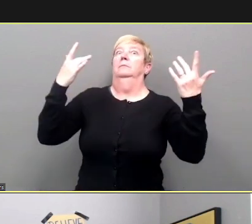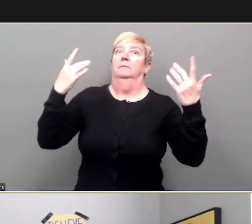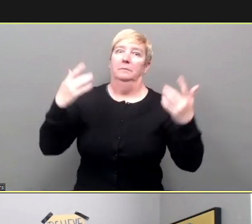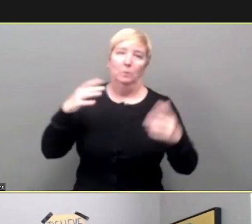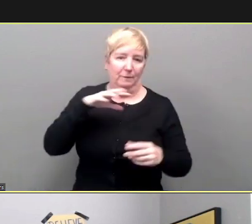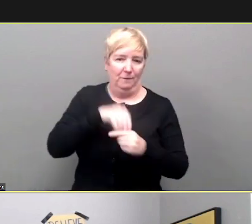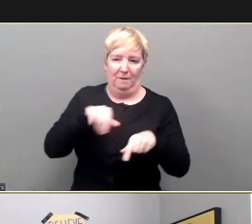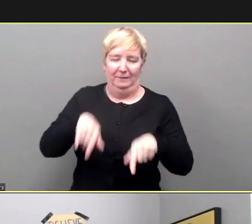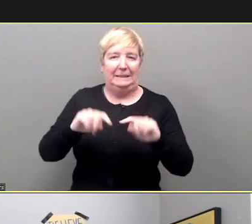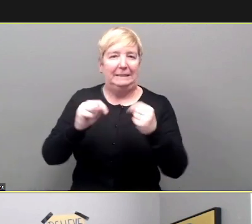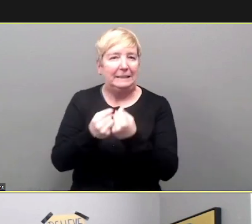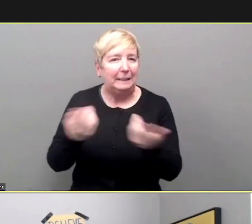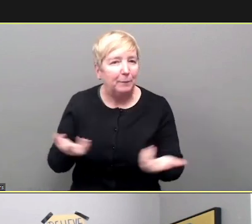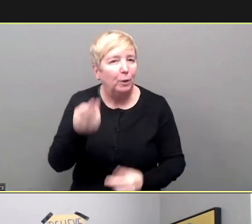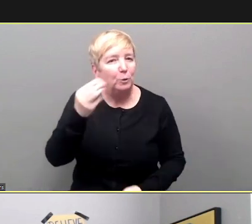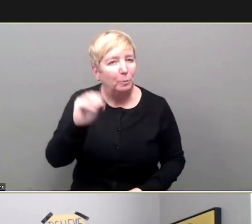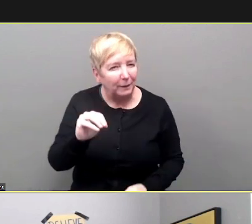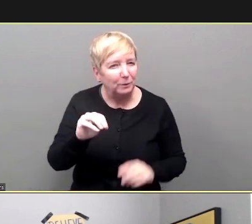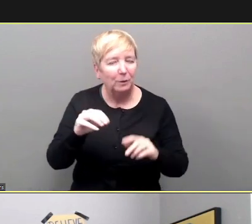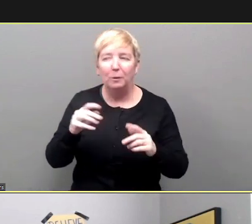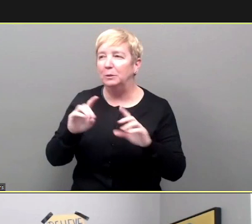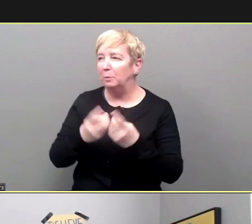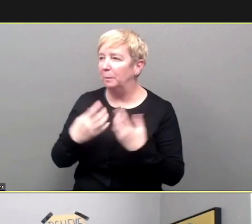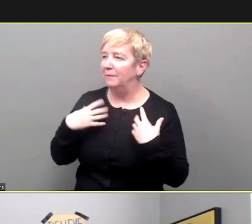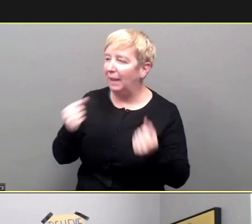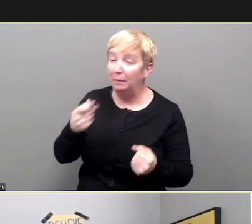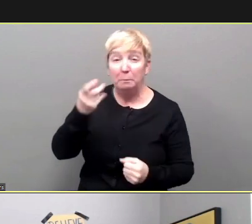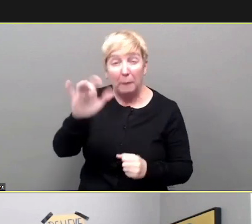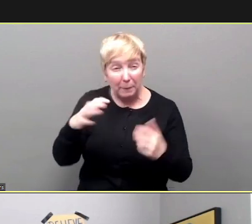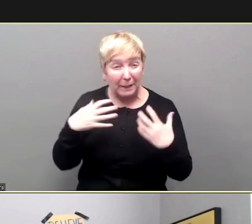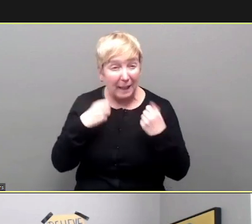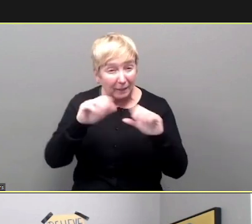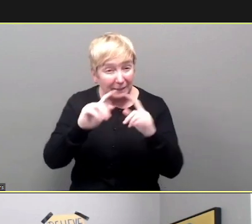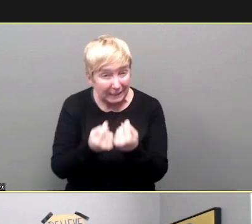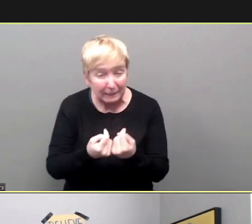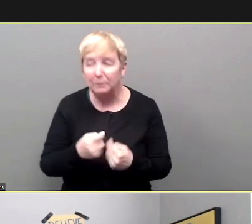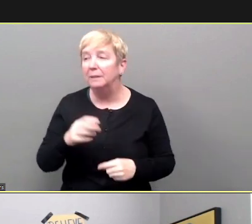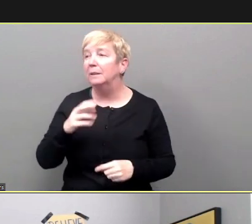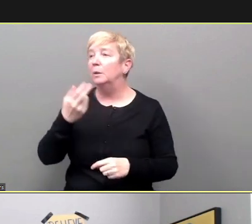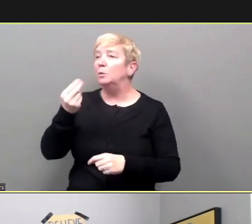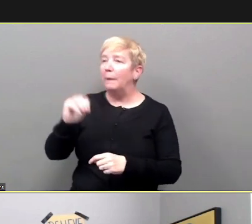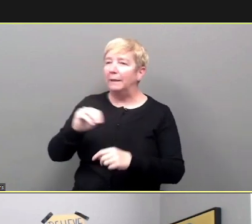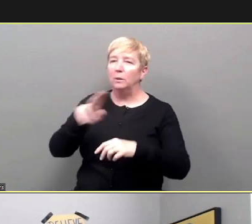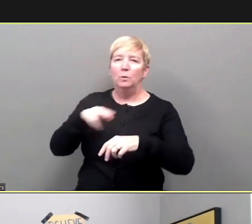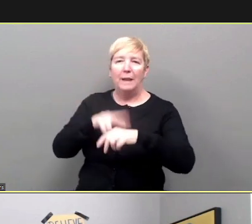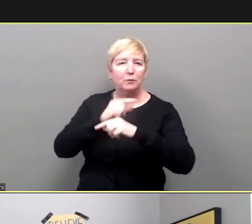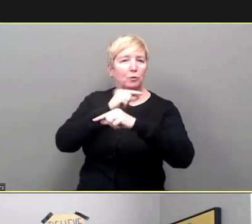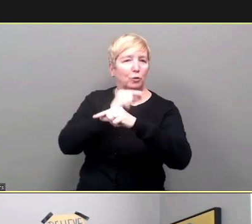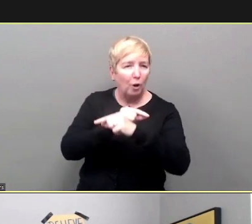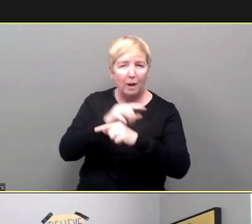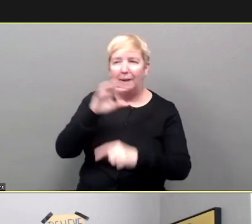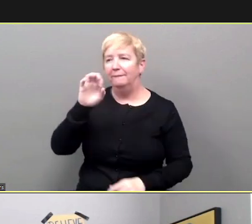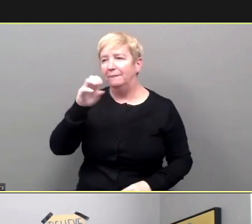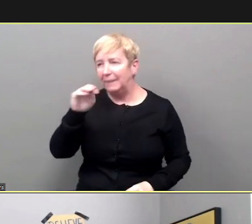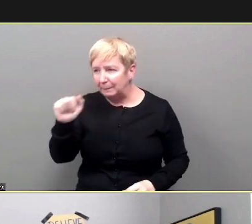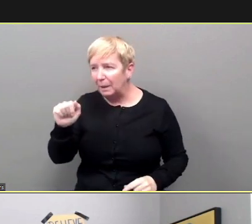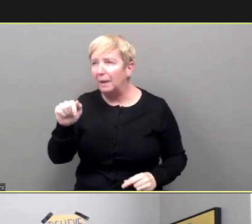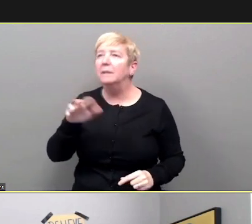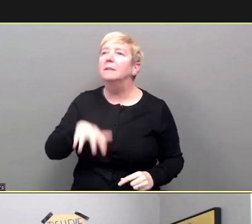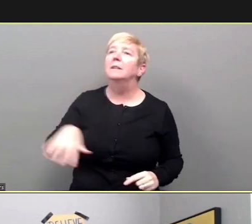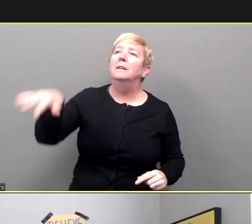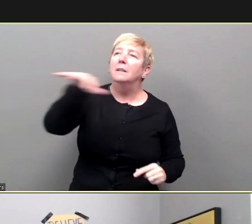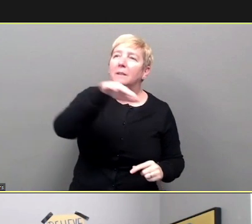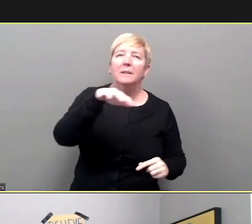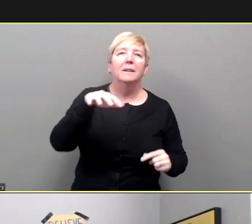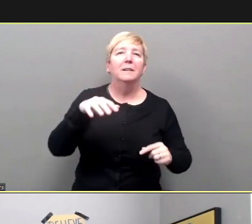of Health, the public health team with the New Mexico National Guard and FEMA. Thank you, all of you out there. I know you're out